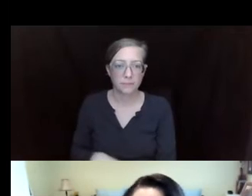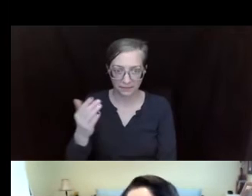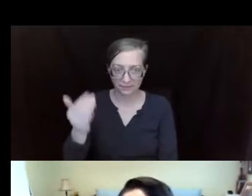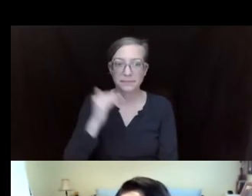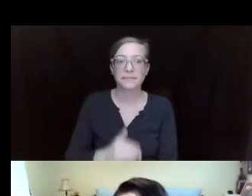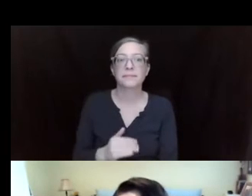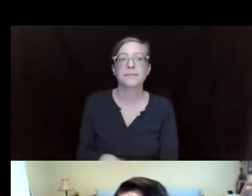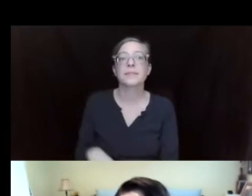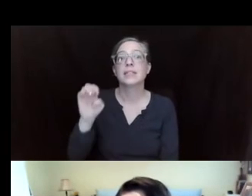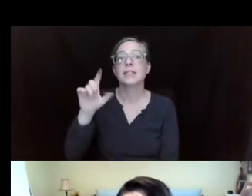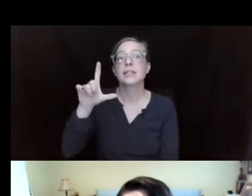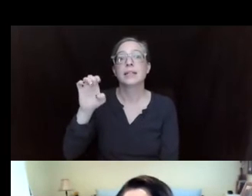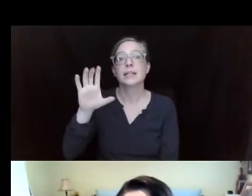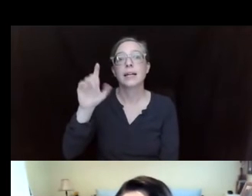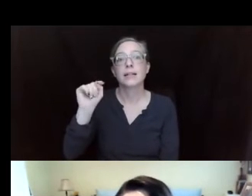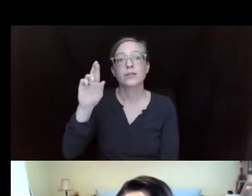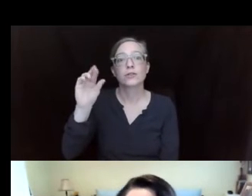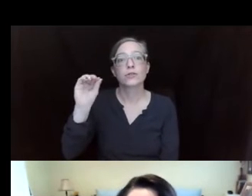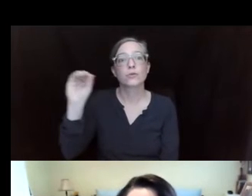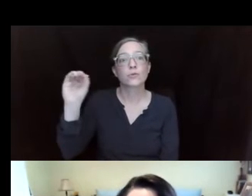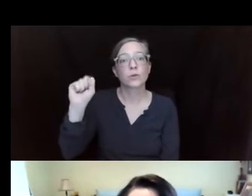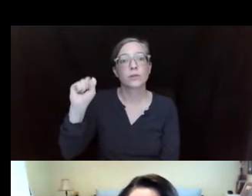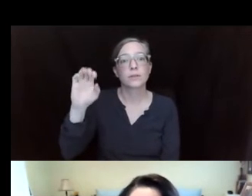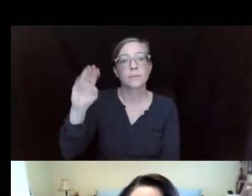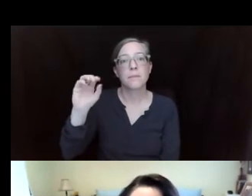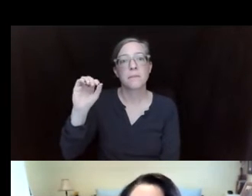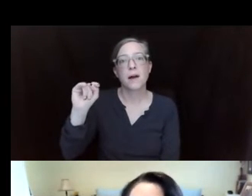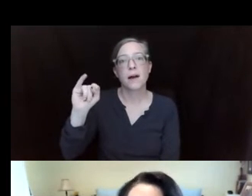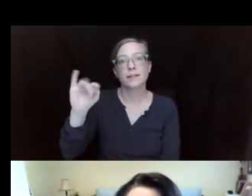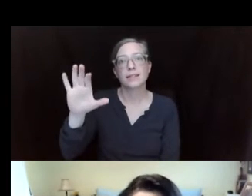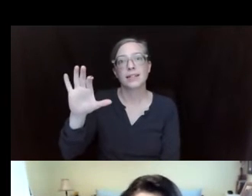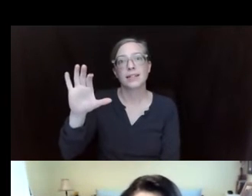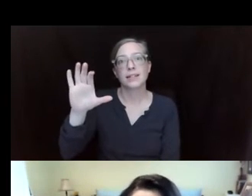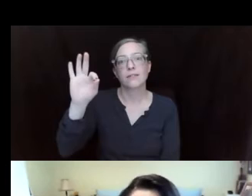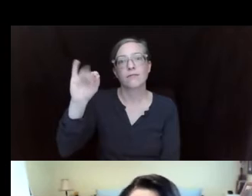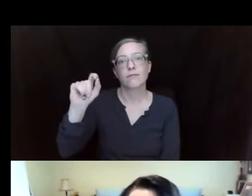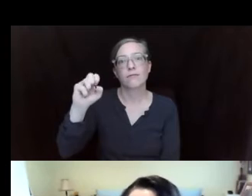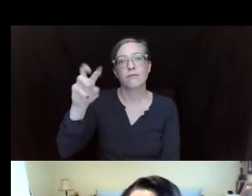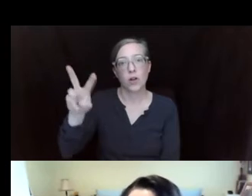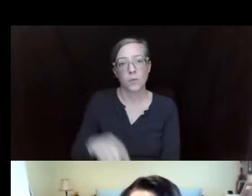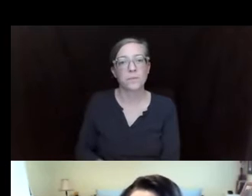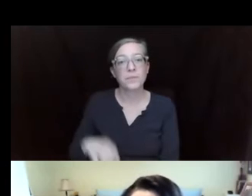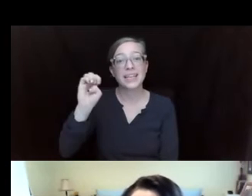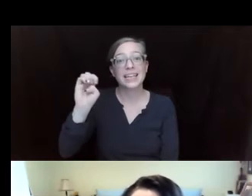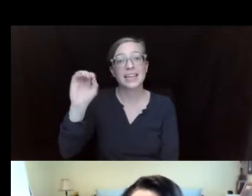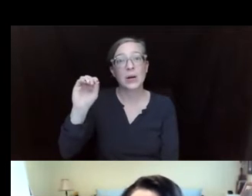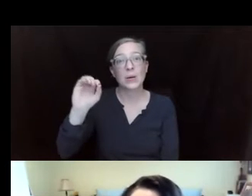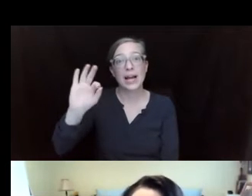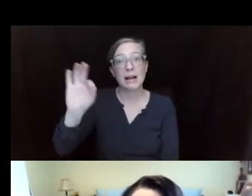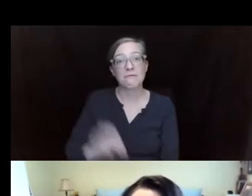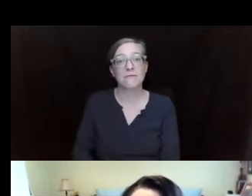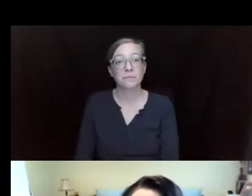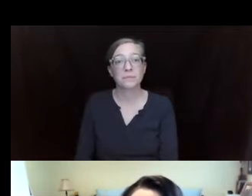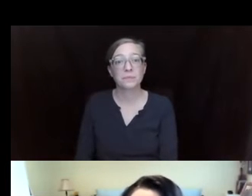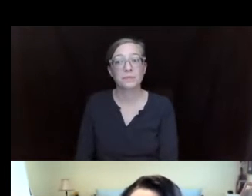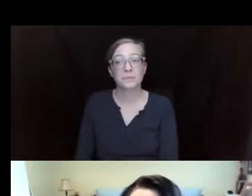I remember when I went to Sandia Labs, when they first taught me electrokinetic, I couldn't believe it. I remember